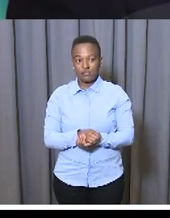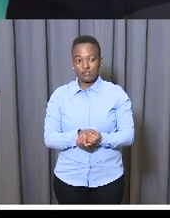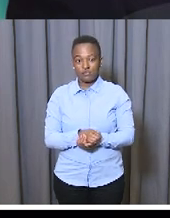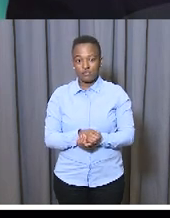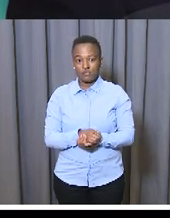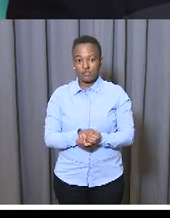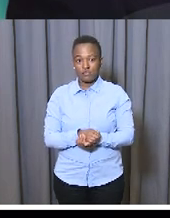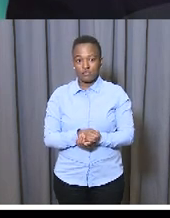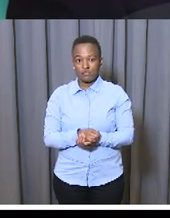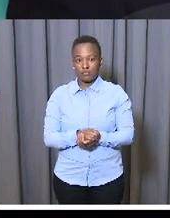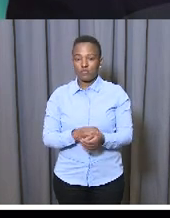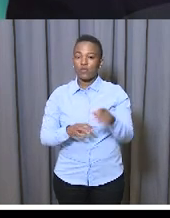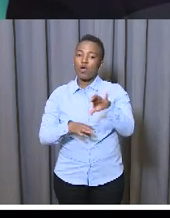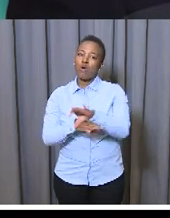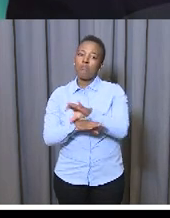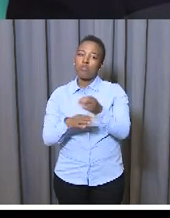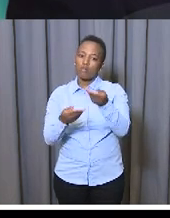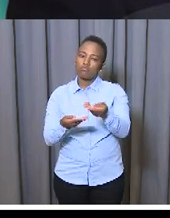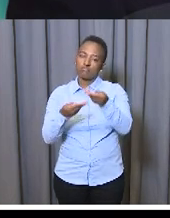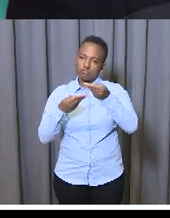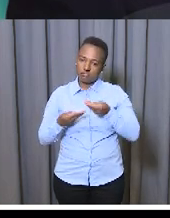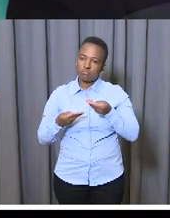Just bring back the computer.